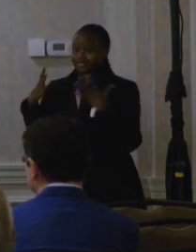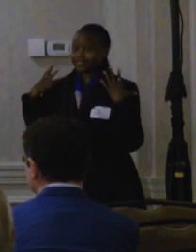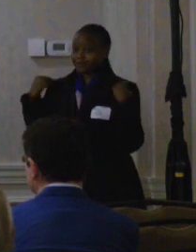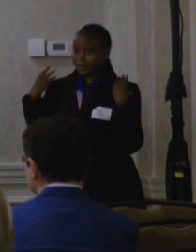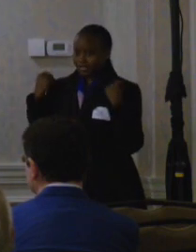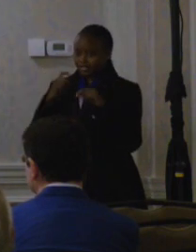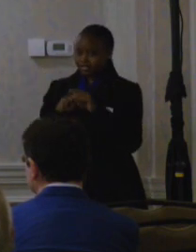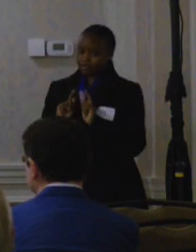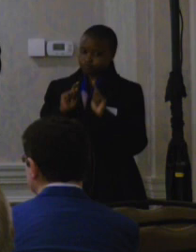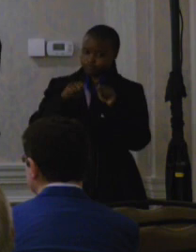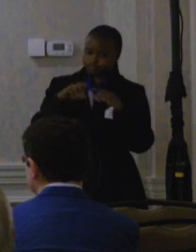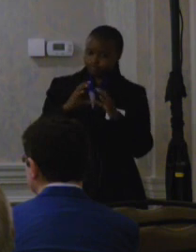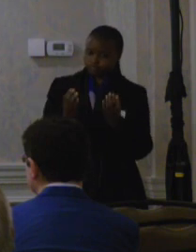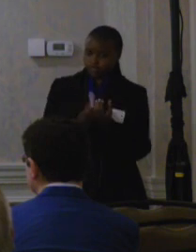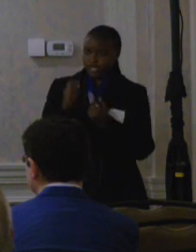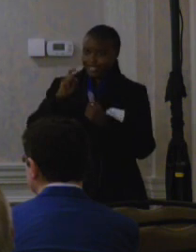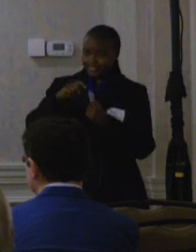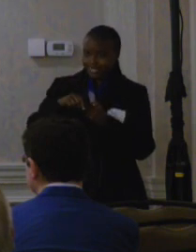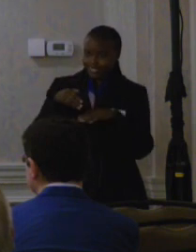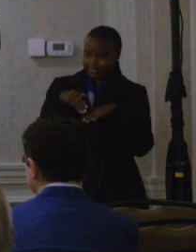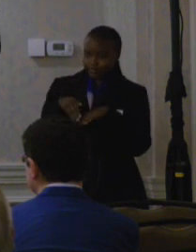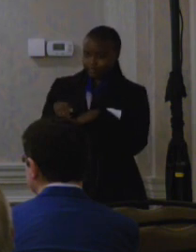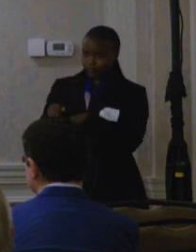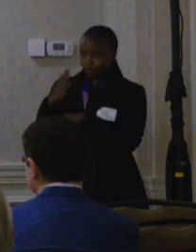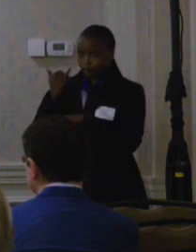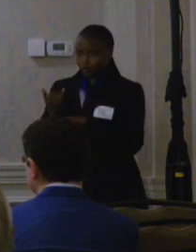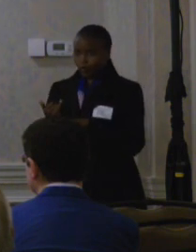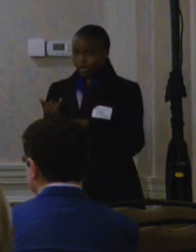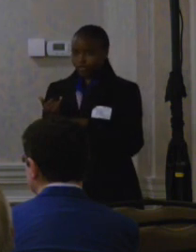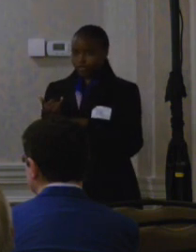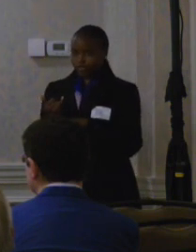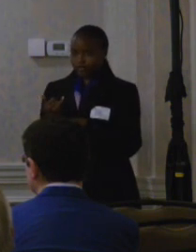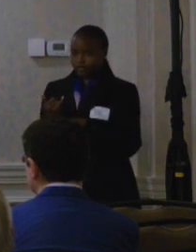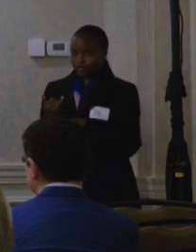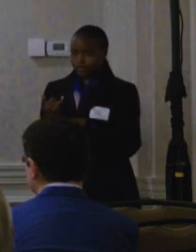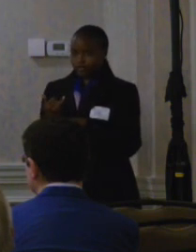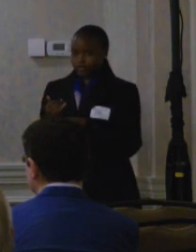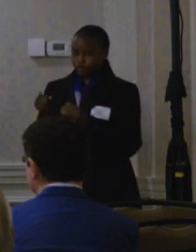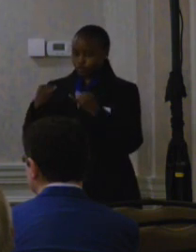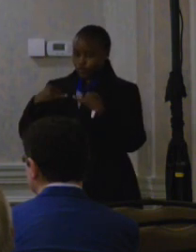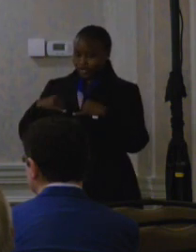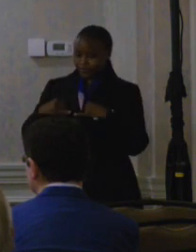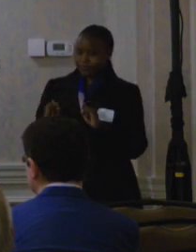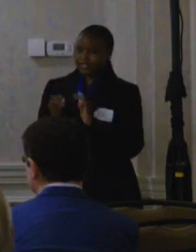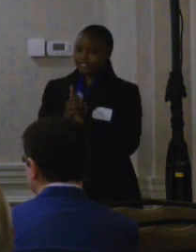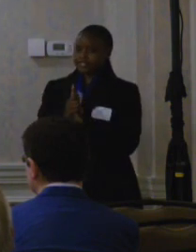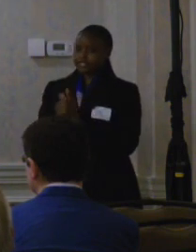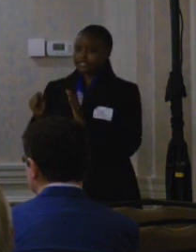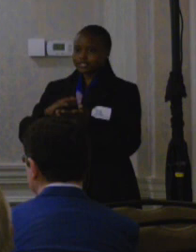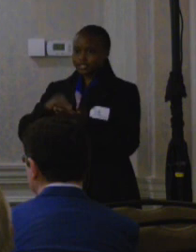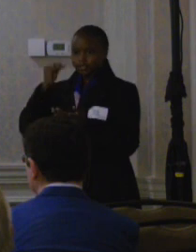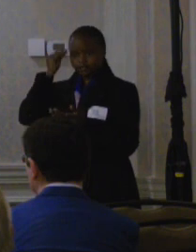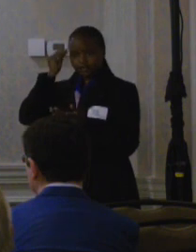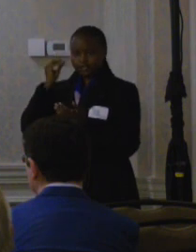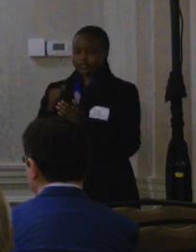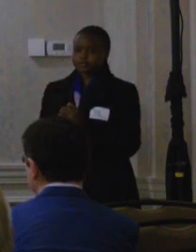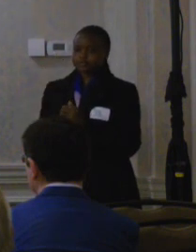to the classroom, they need those follow-ups in order to actually implement those skills.